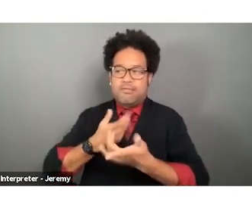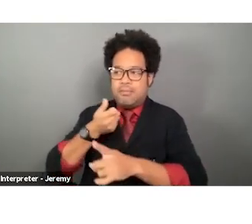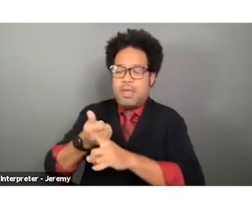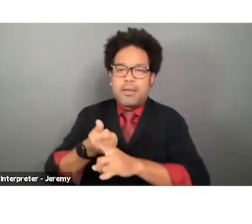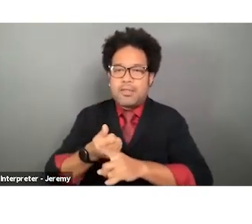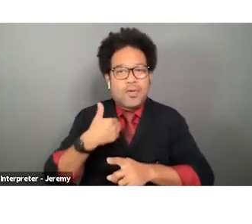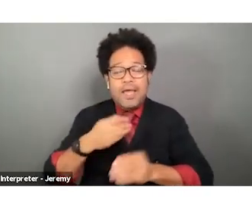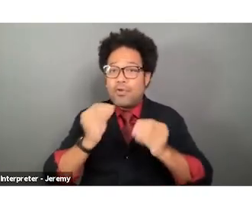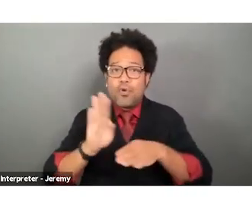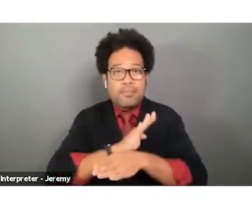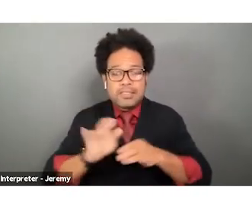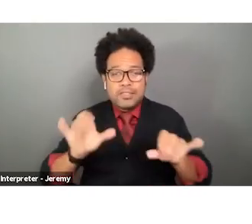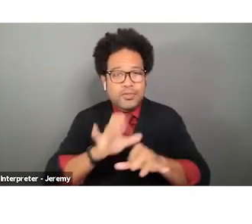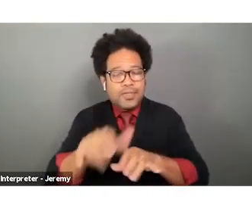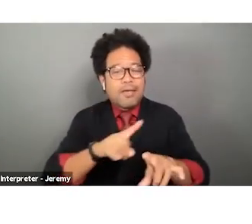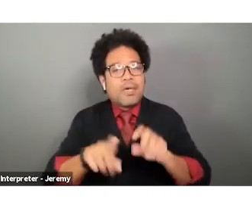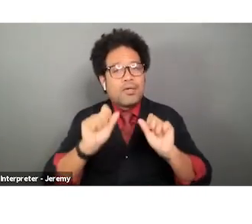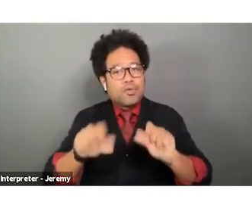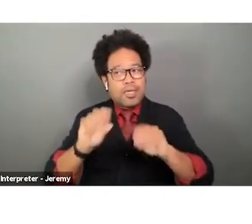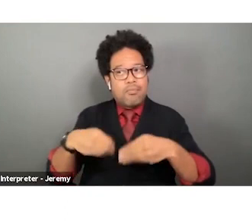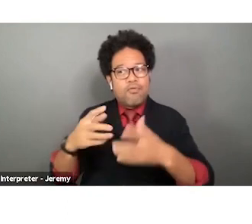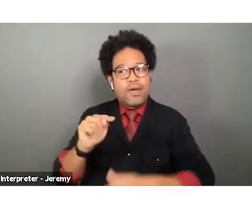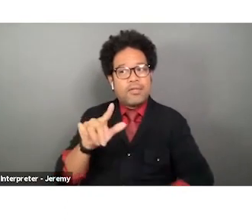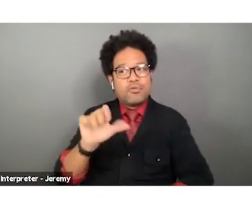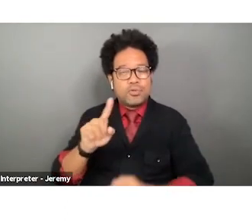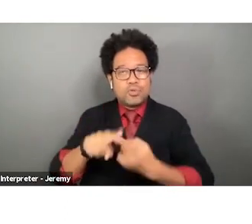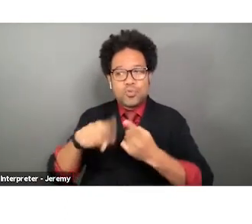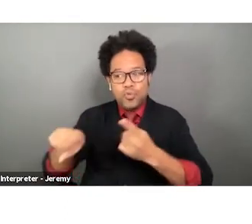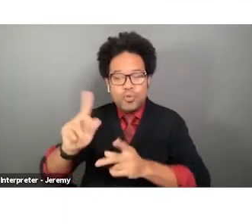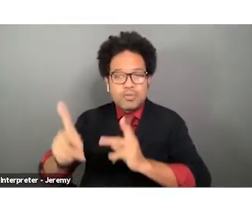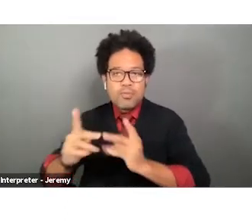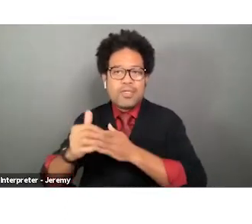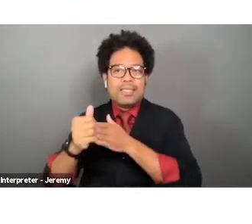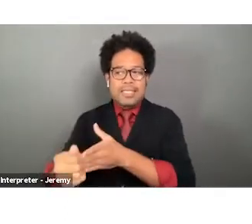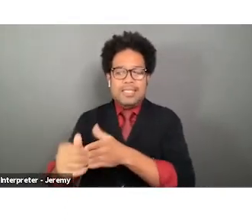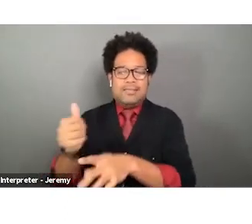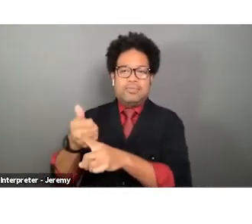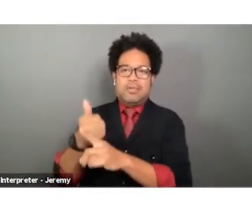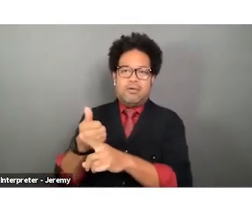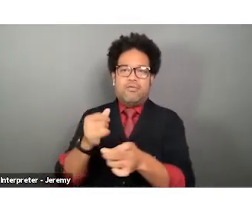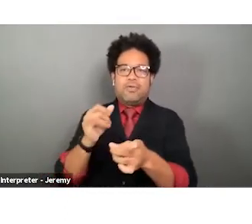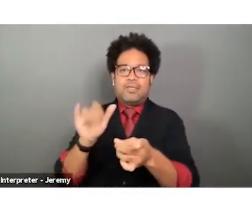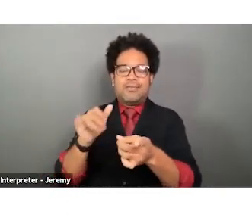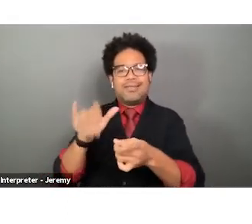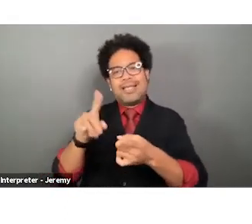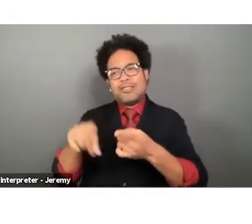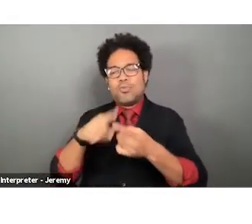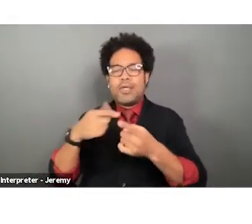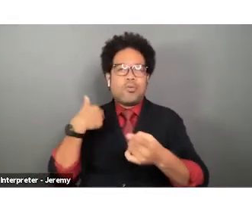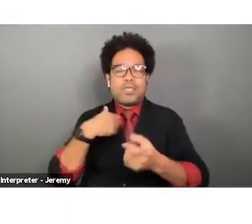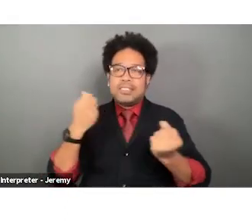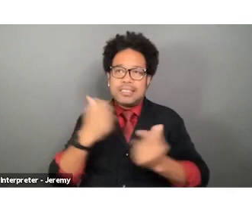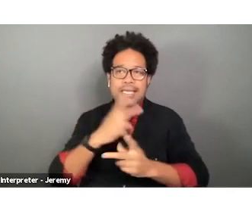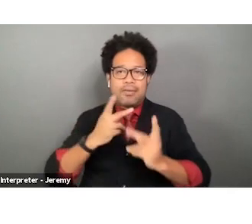that, but what you can do is provide the tools to those folks so that they're able to lead those movements. That's when we scare the people in power. That is when those